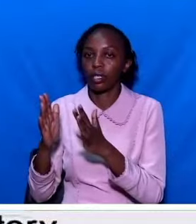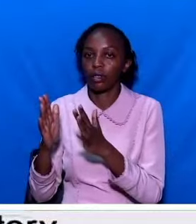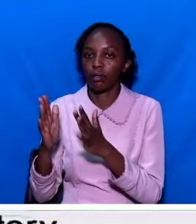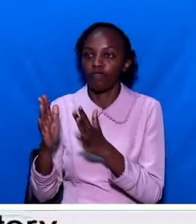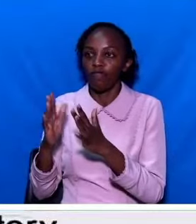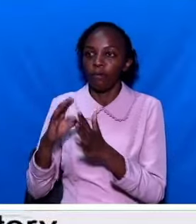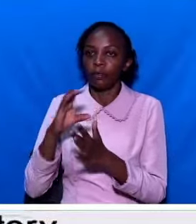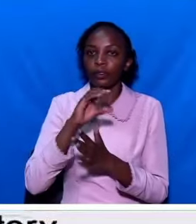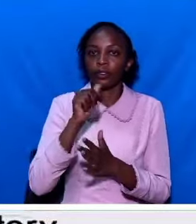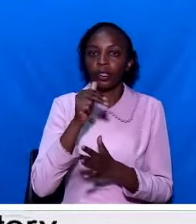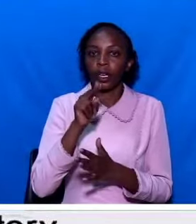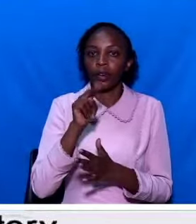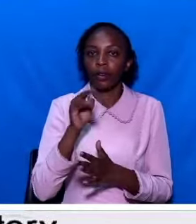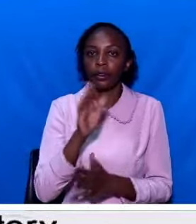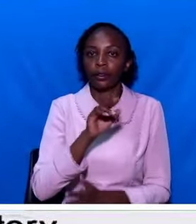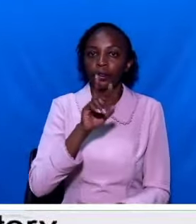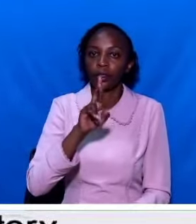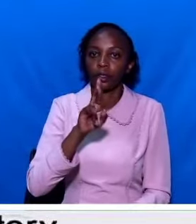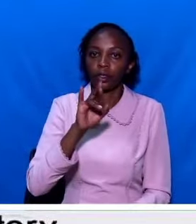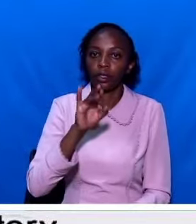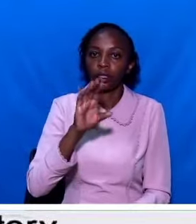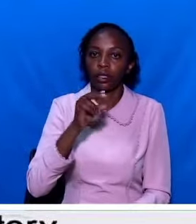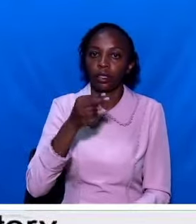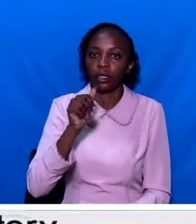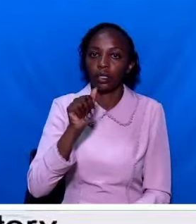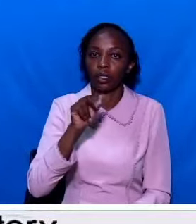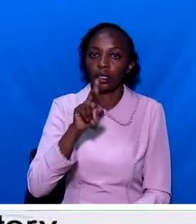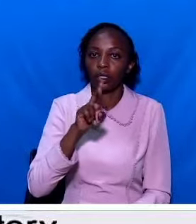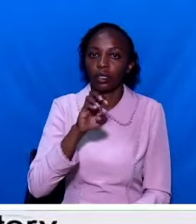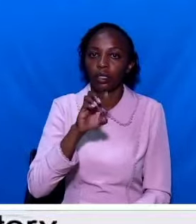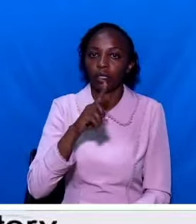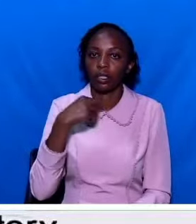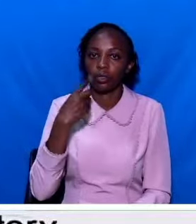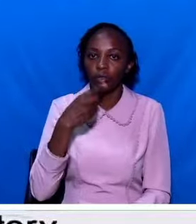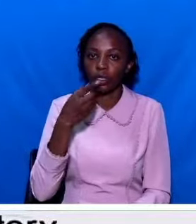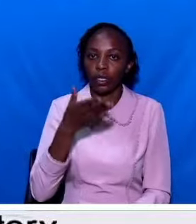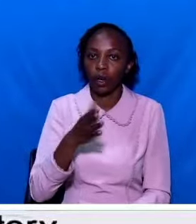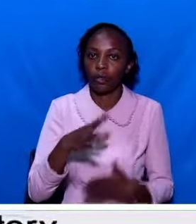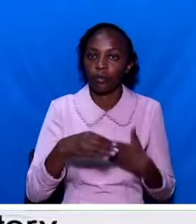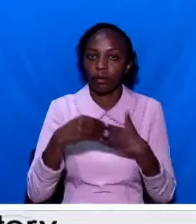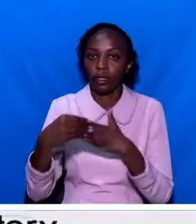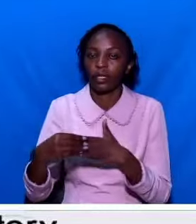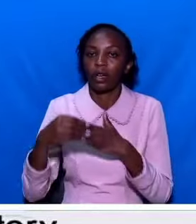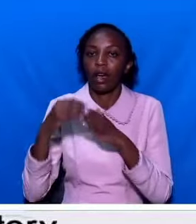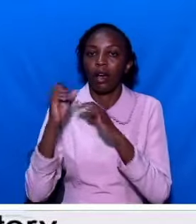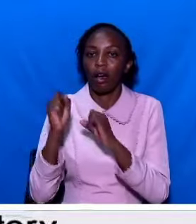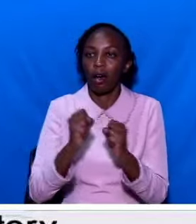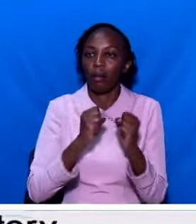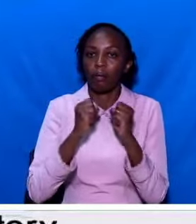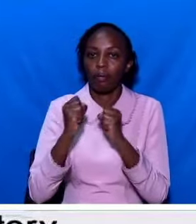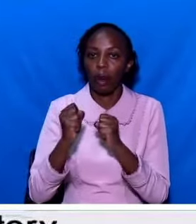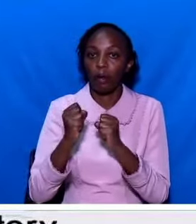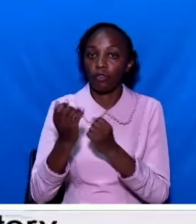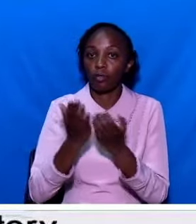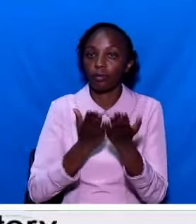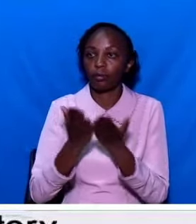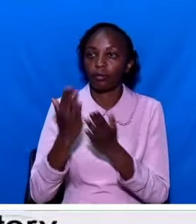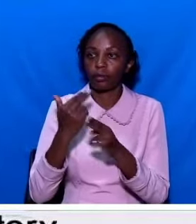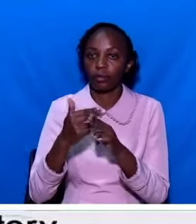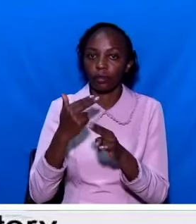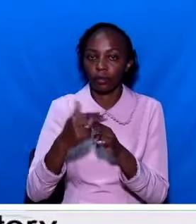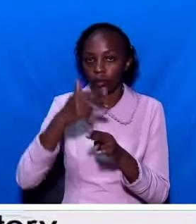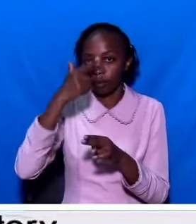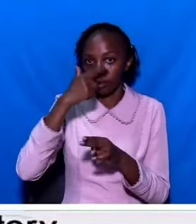Canon Richard, who right now is spearheading a very powerful ministry called